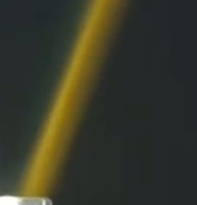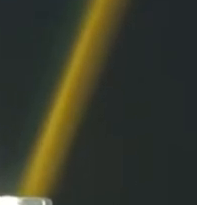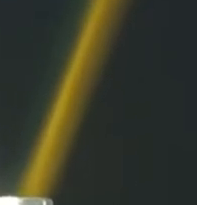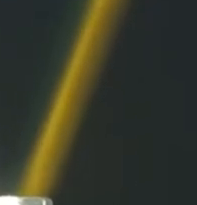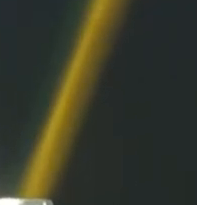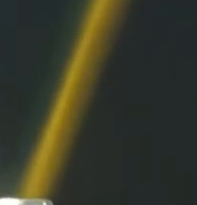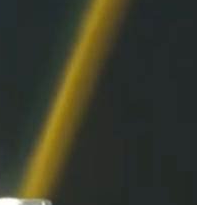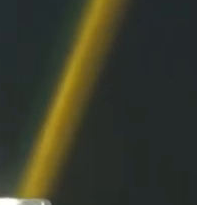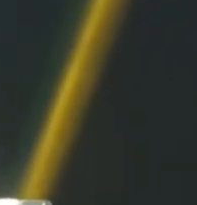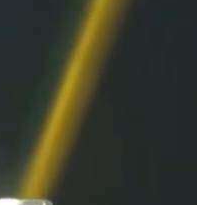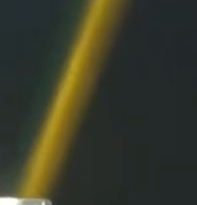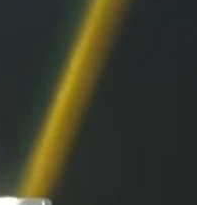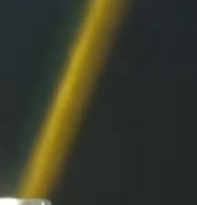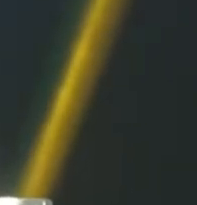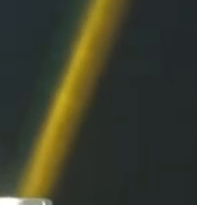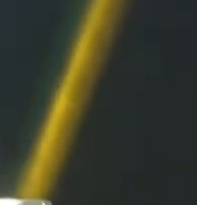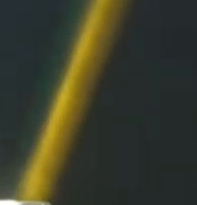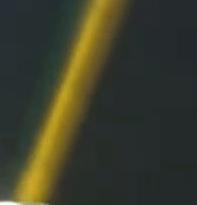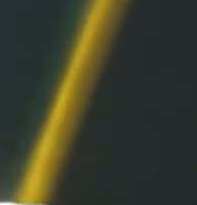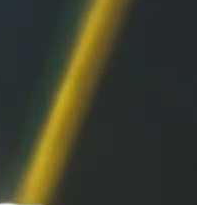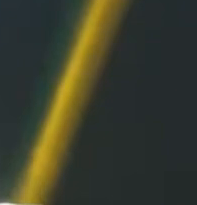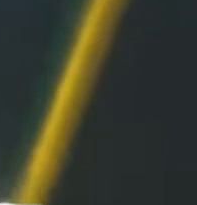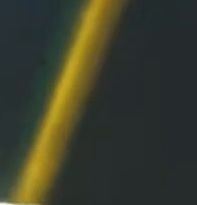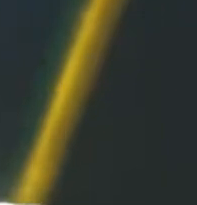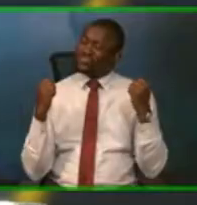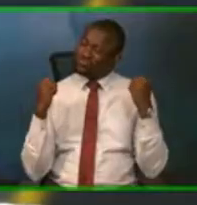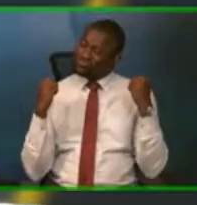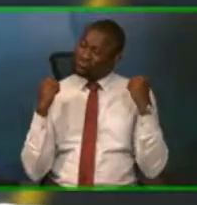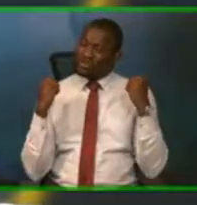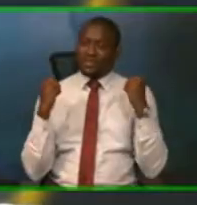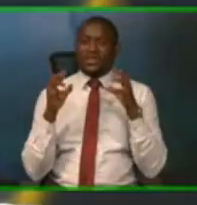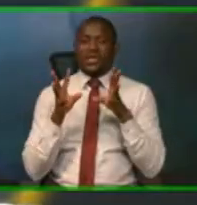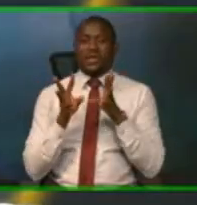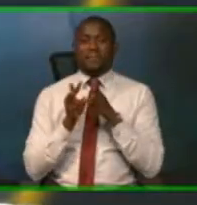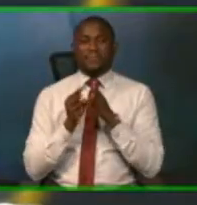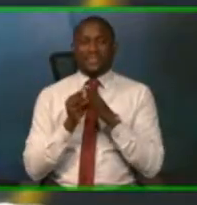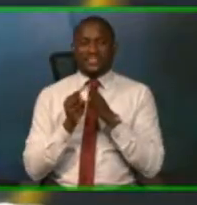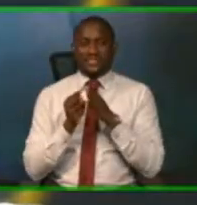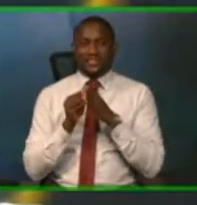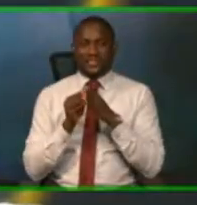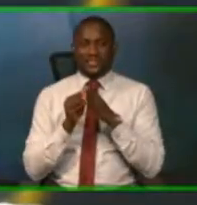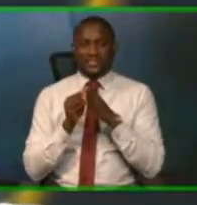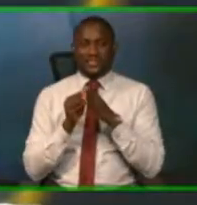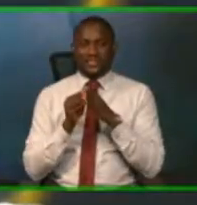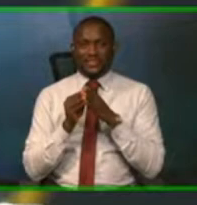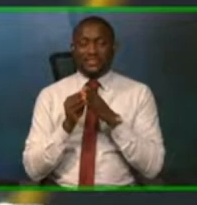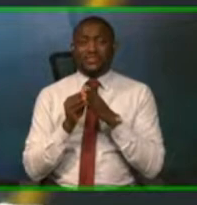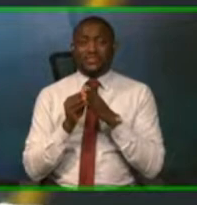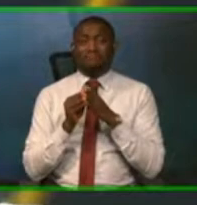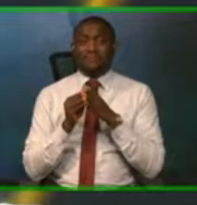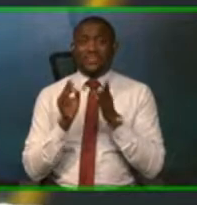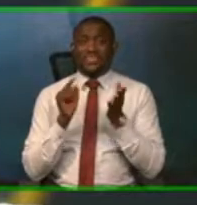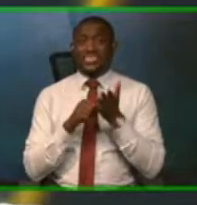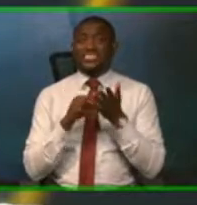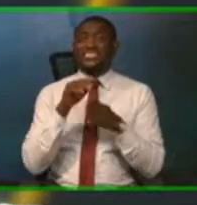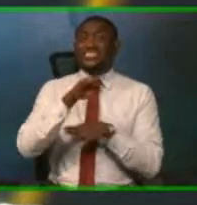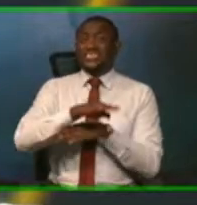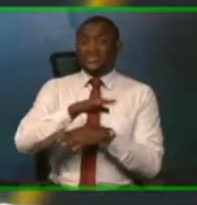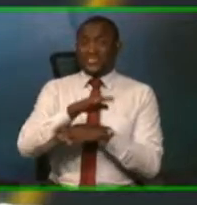So we're going to have a very strong meeting, all right, this